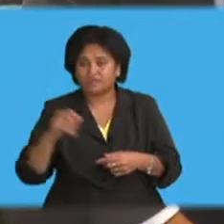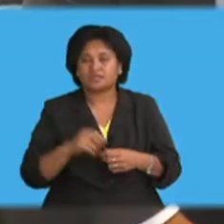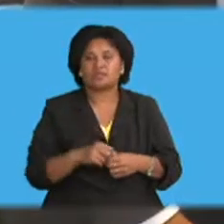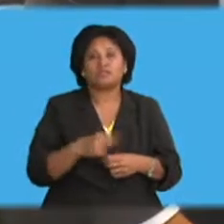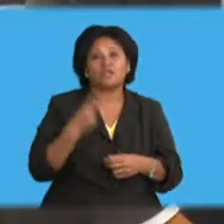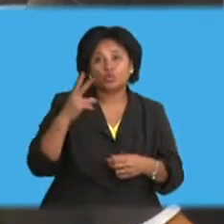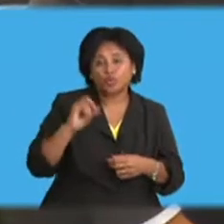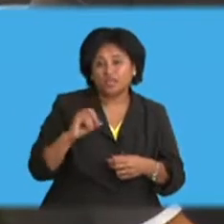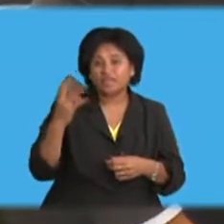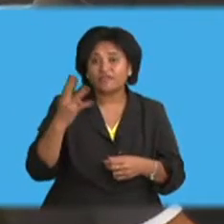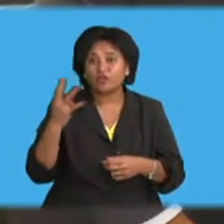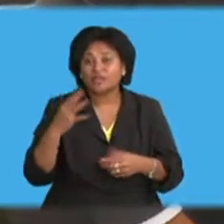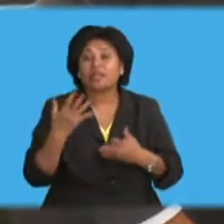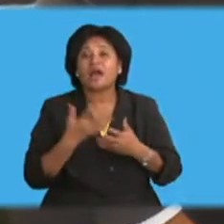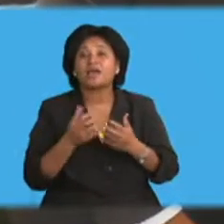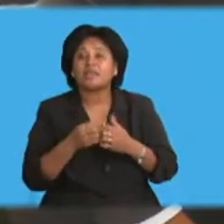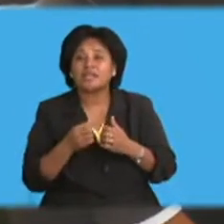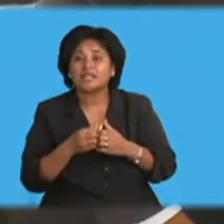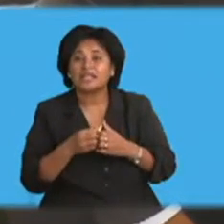2014 goes down to